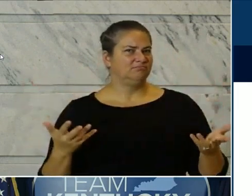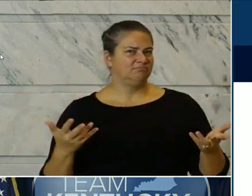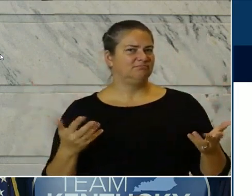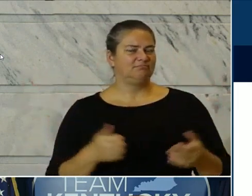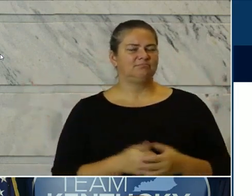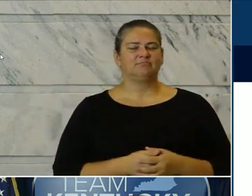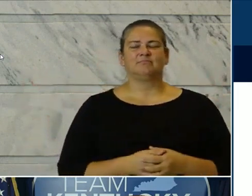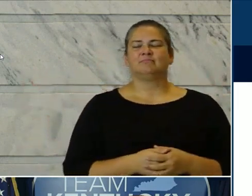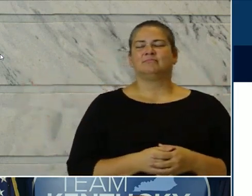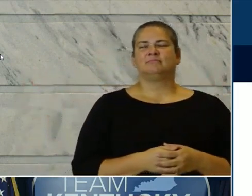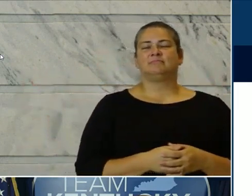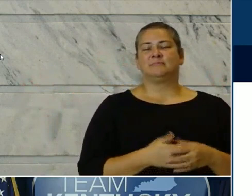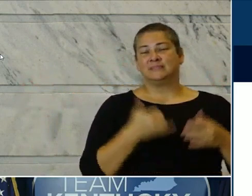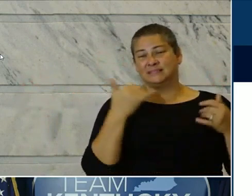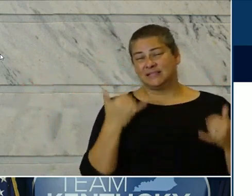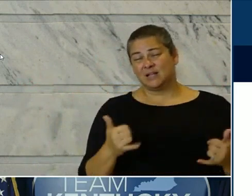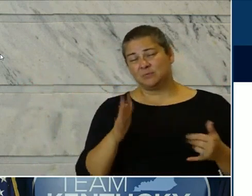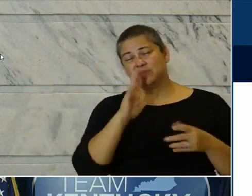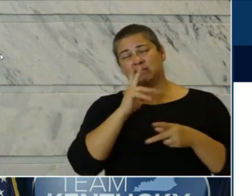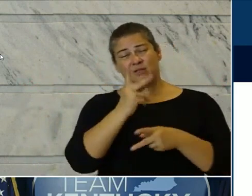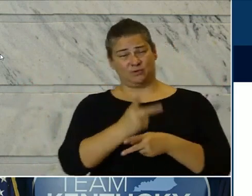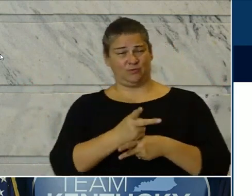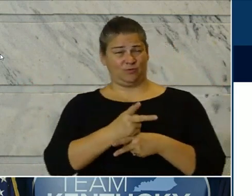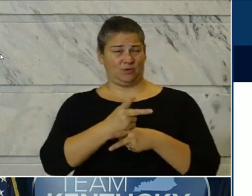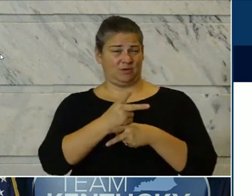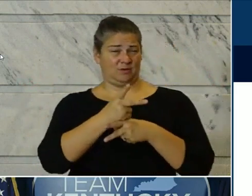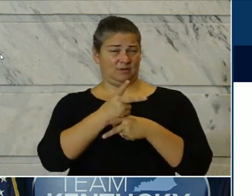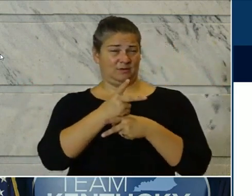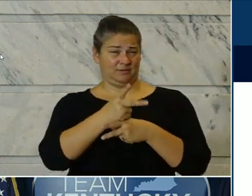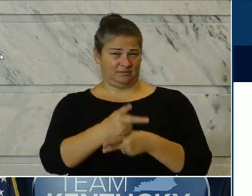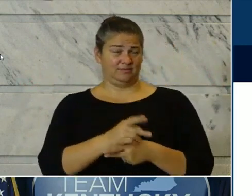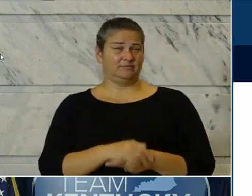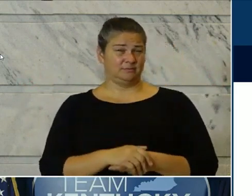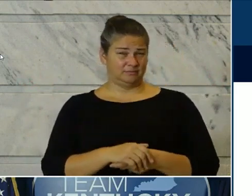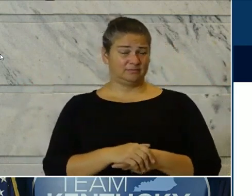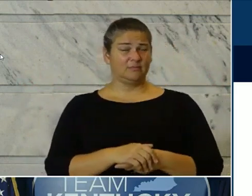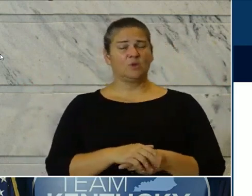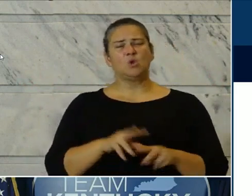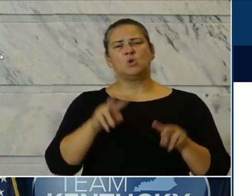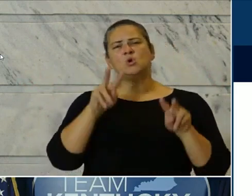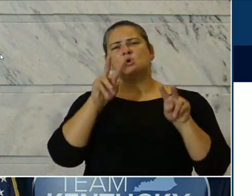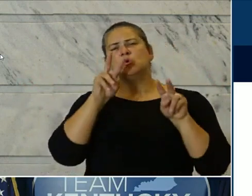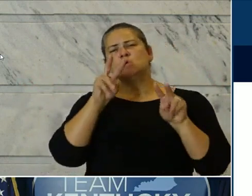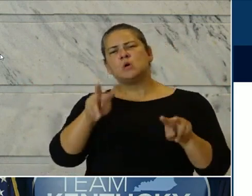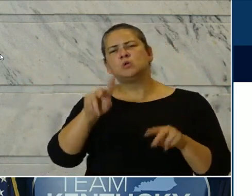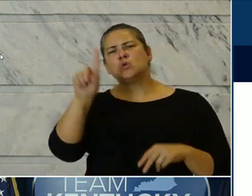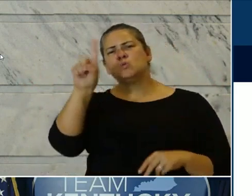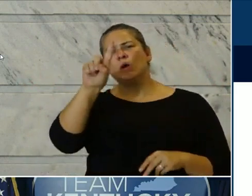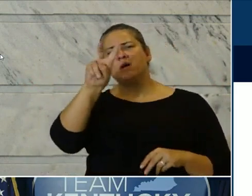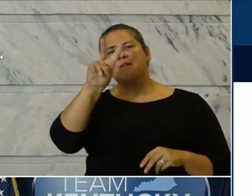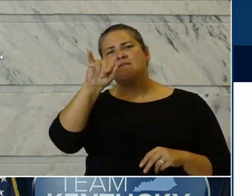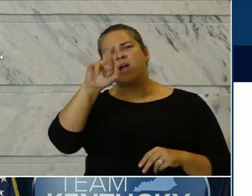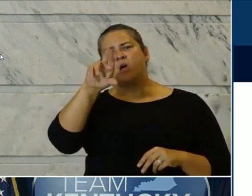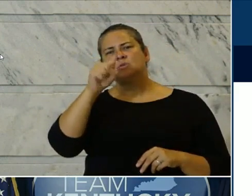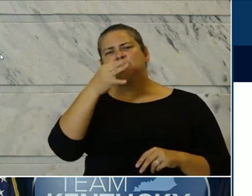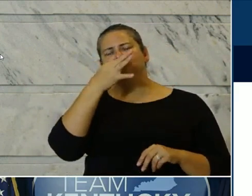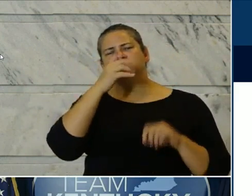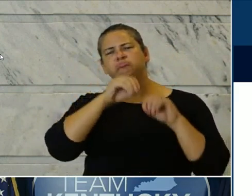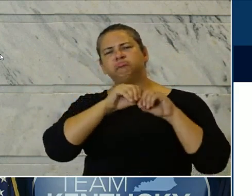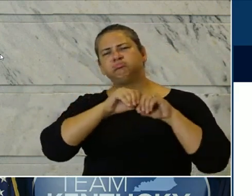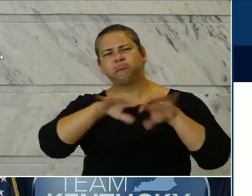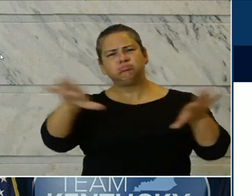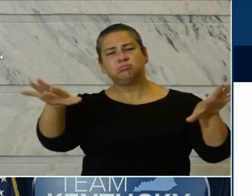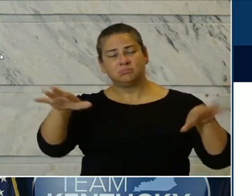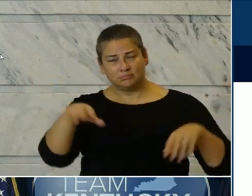We also have to make sure that we're carefully watching different areas where the virus can spread. It's